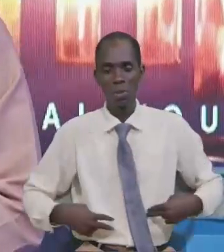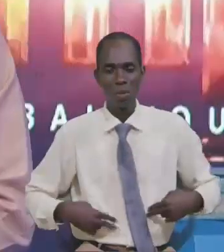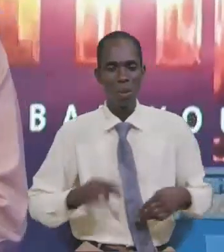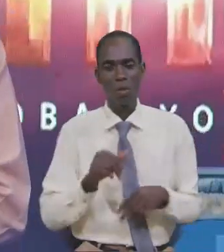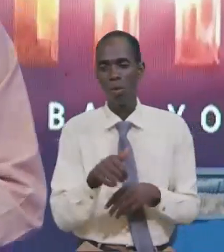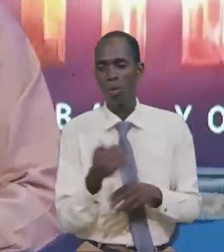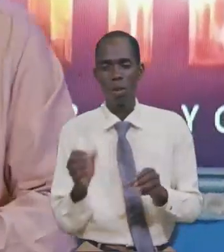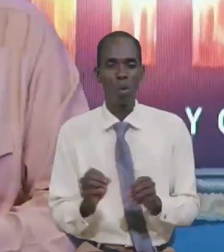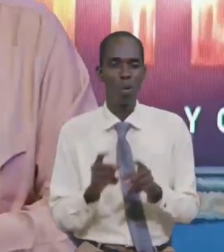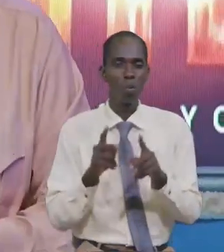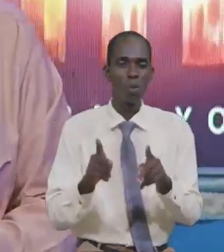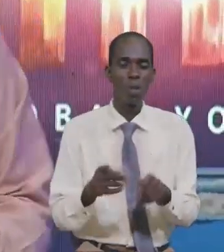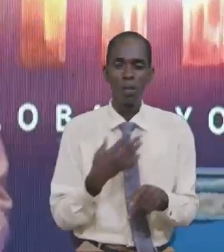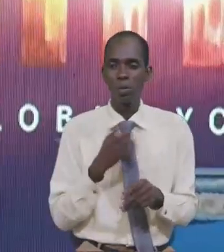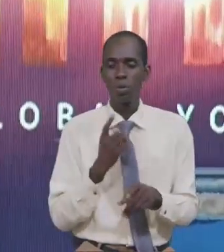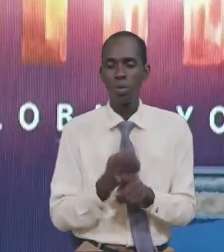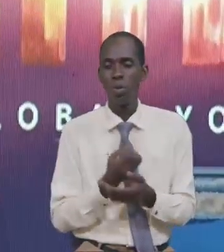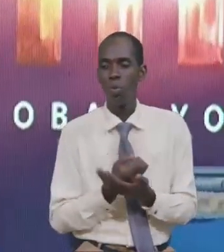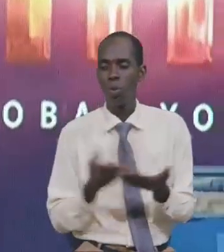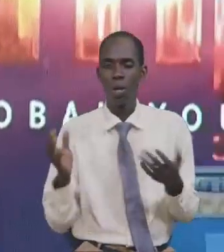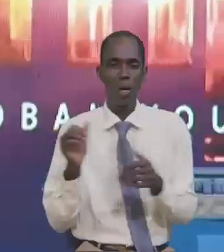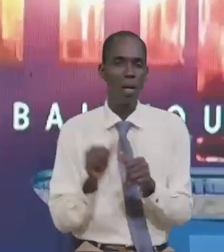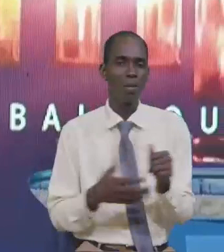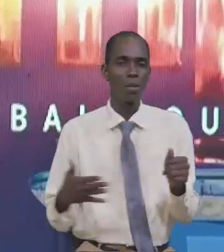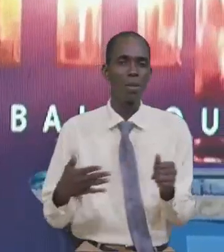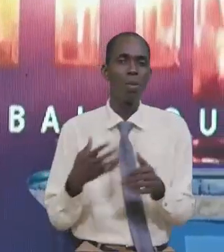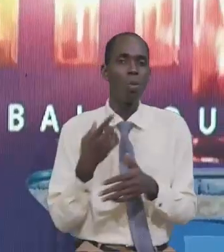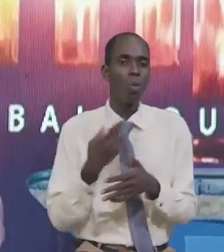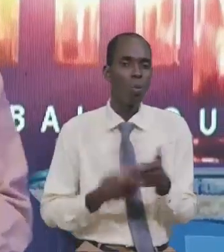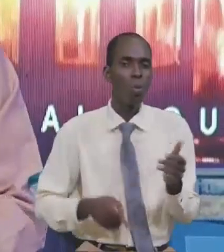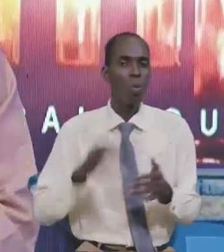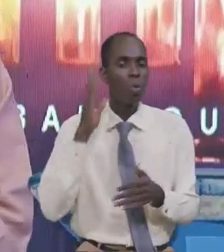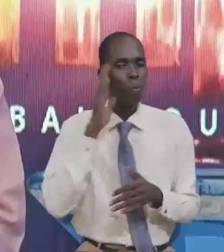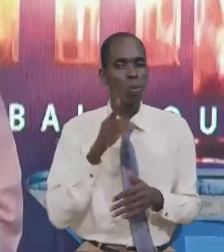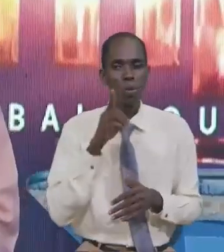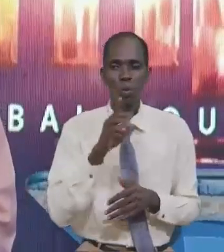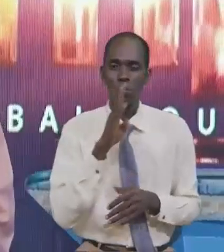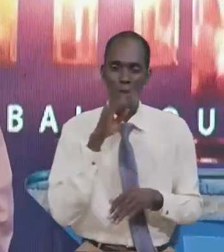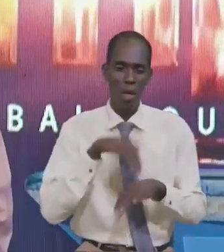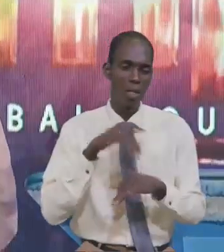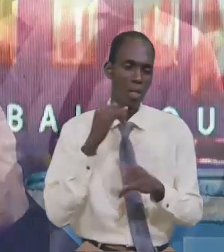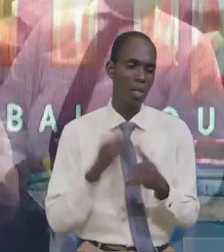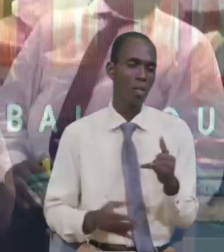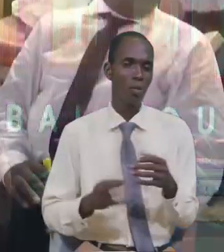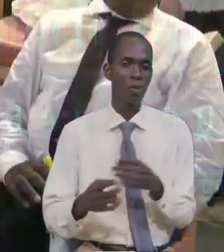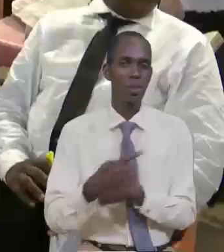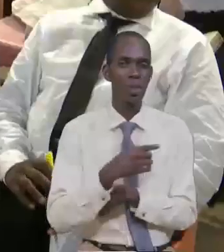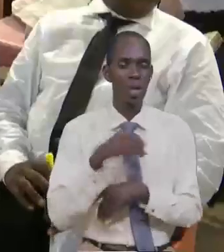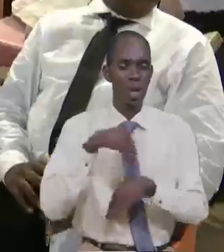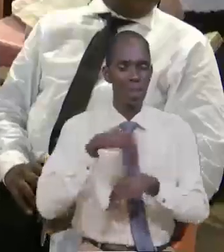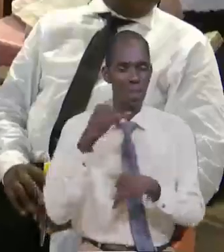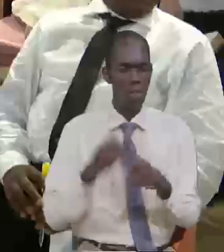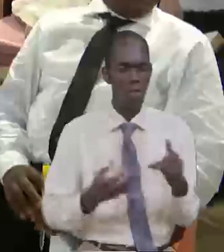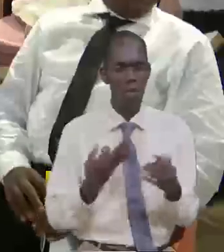the end of the week? That's what calls for meditation. I sit down and then